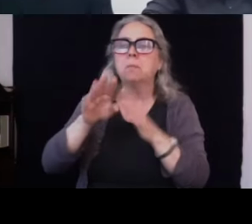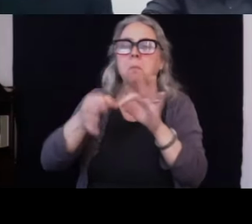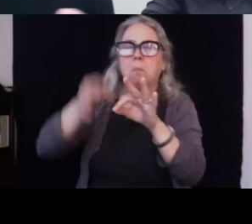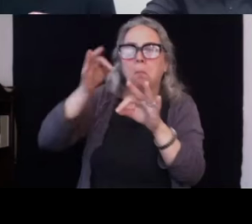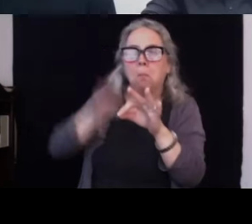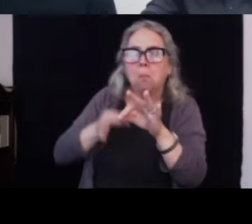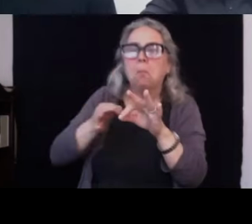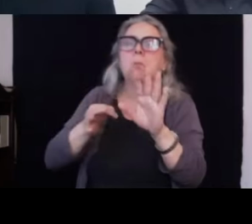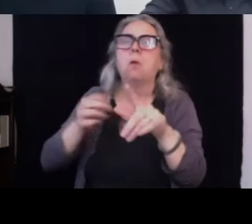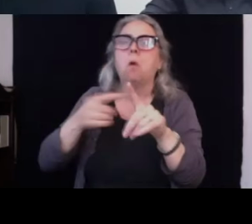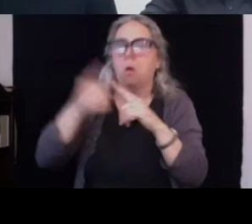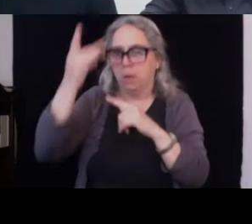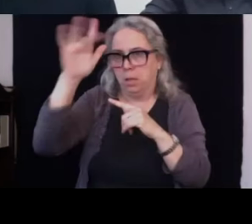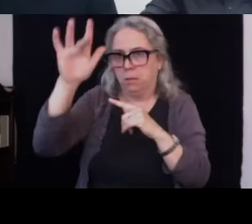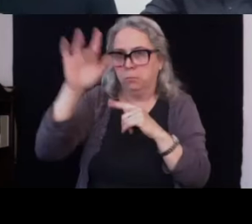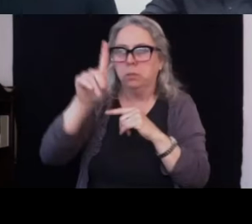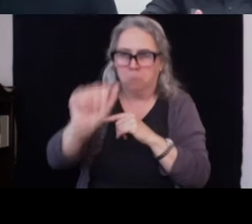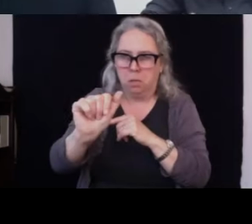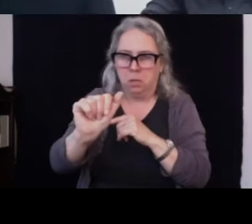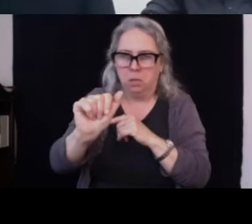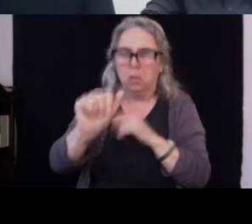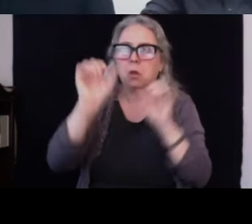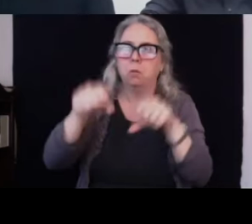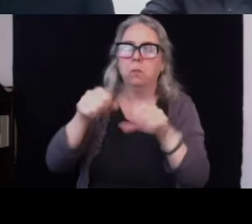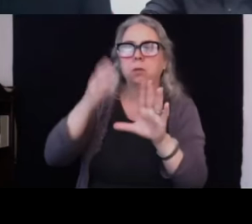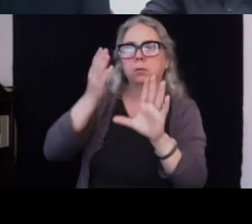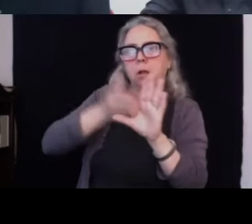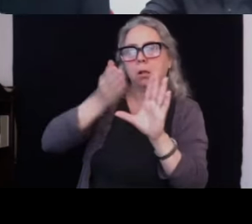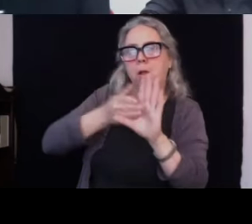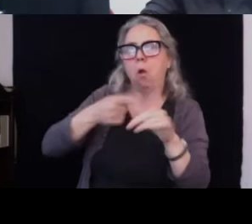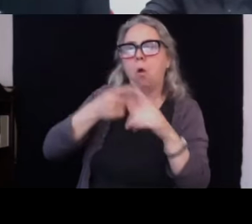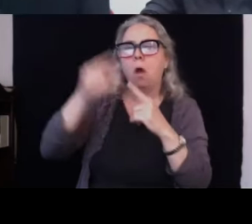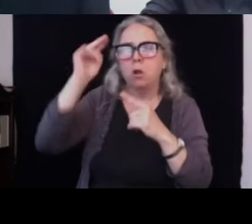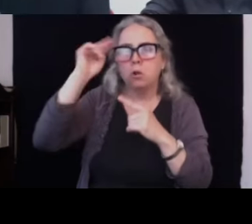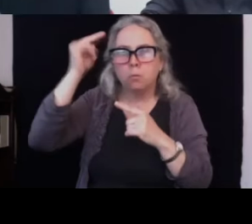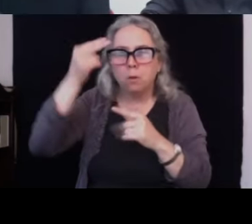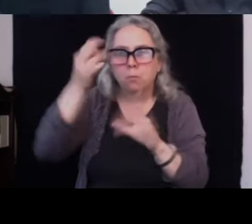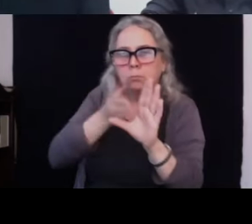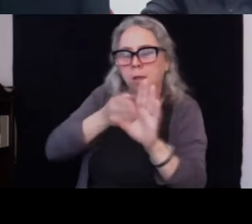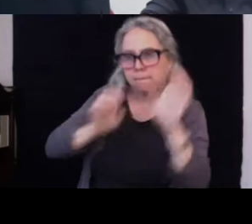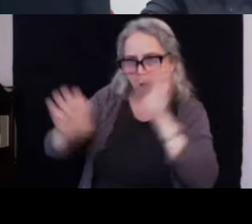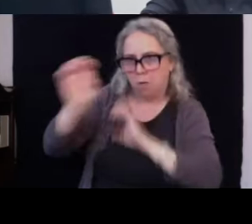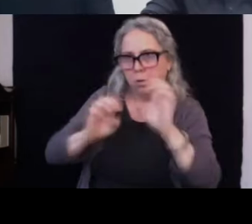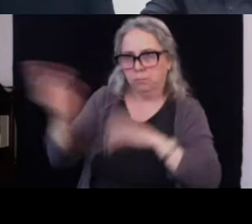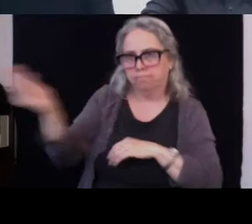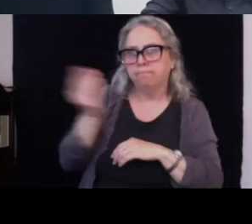And that comes in the way of a psychological or neuropsych evaluation.